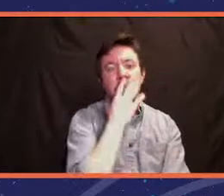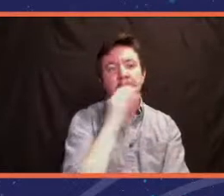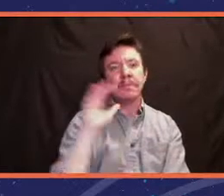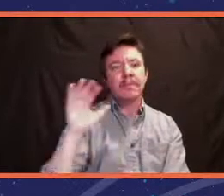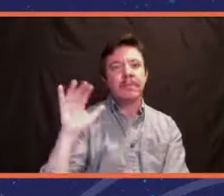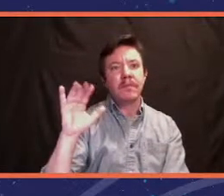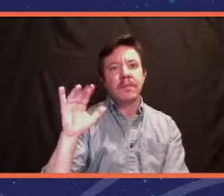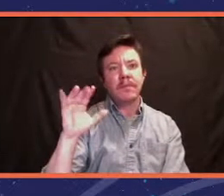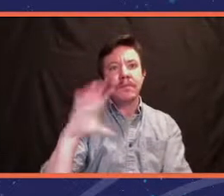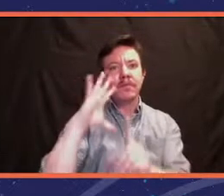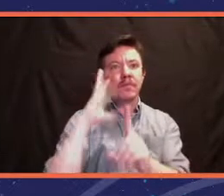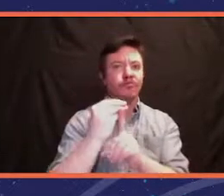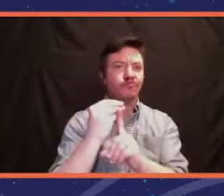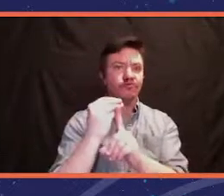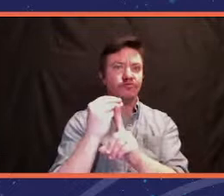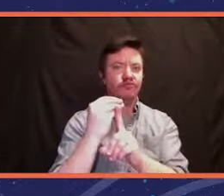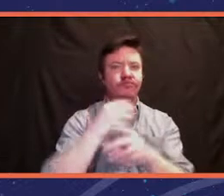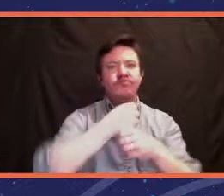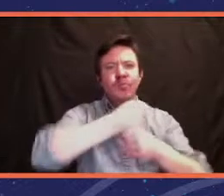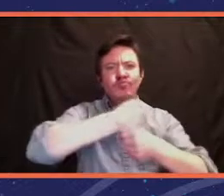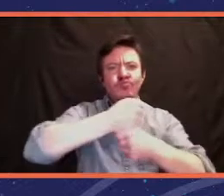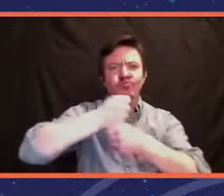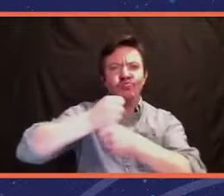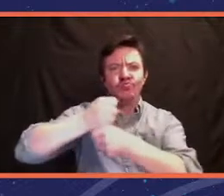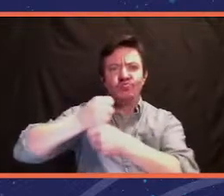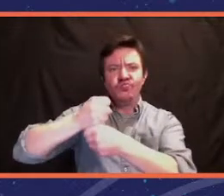cultural production.